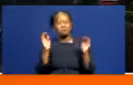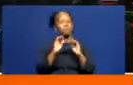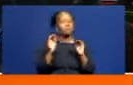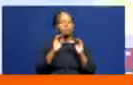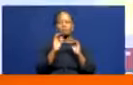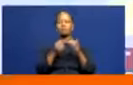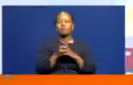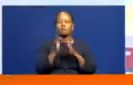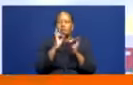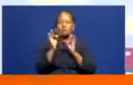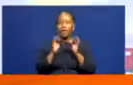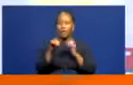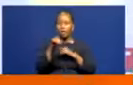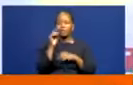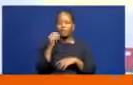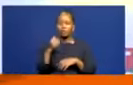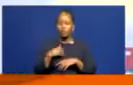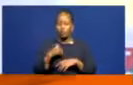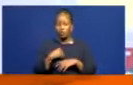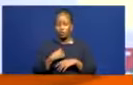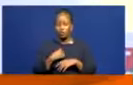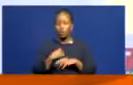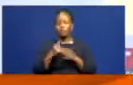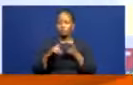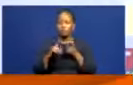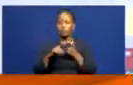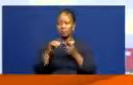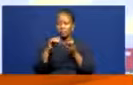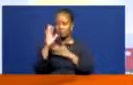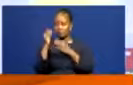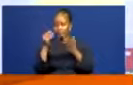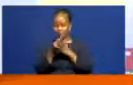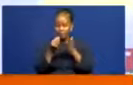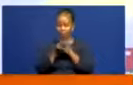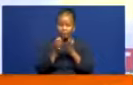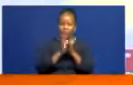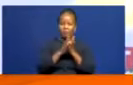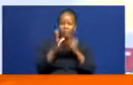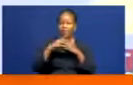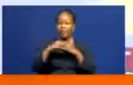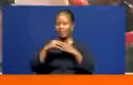dollars and euros, don't leave until you exhaust the entire amount.